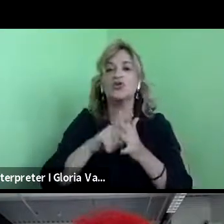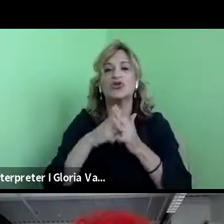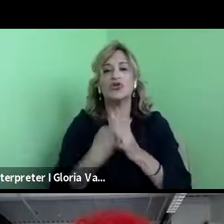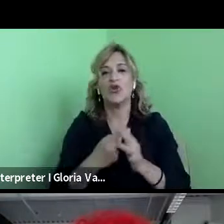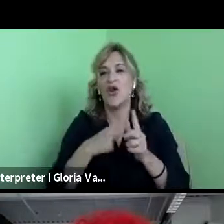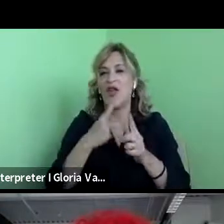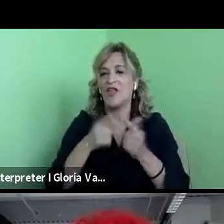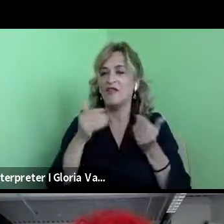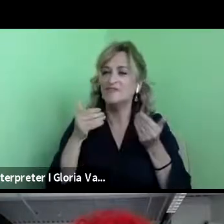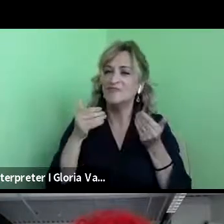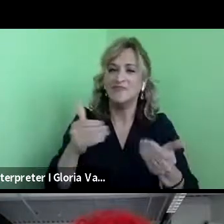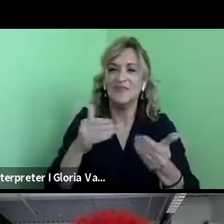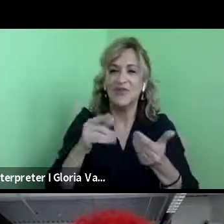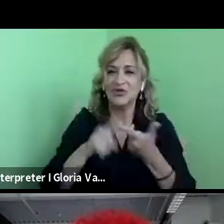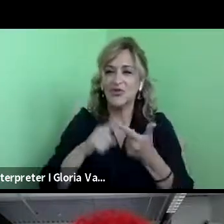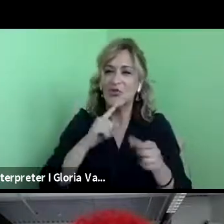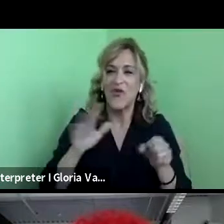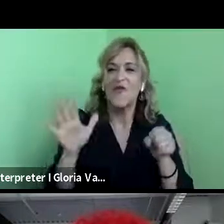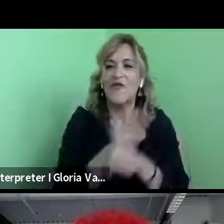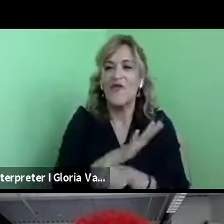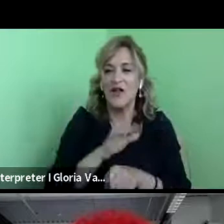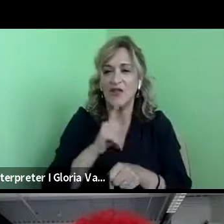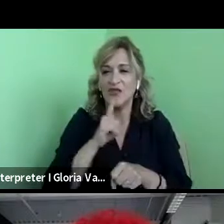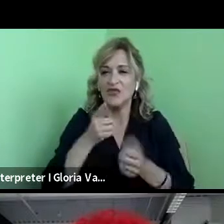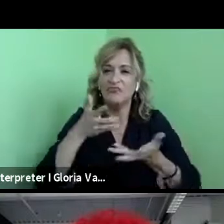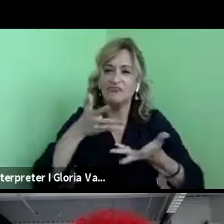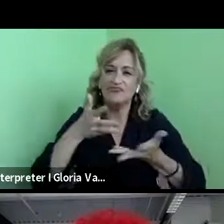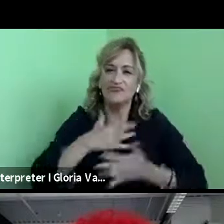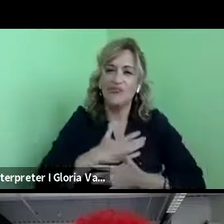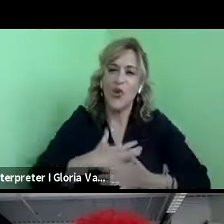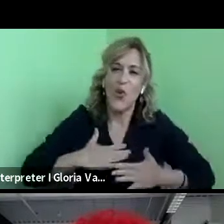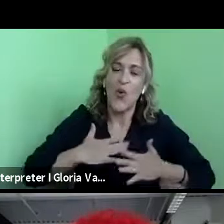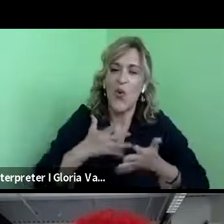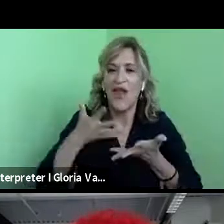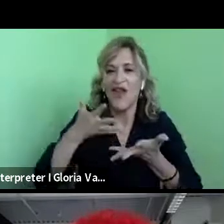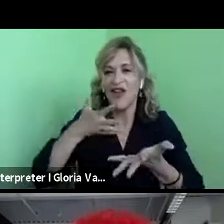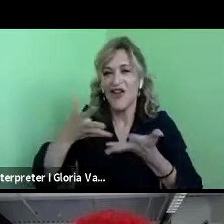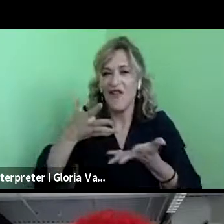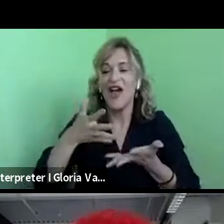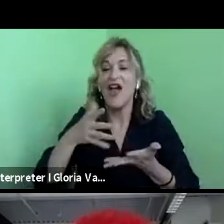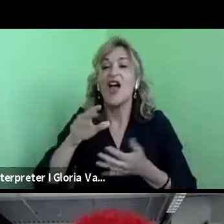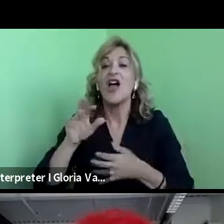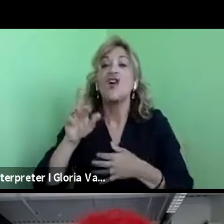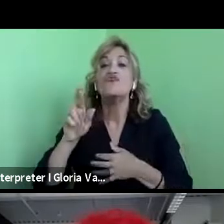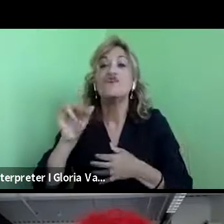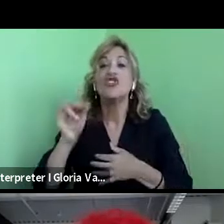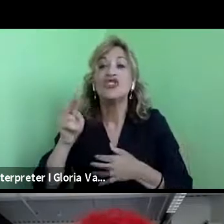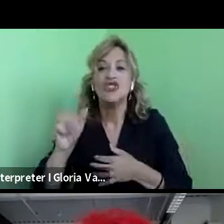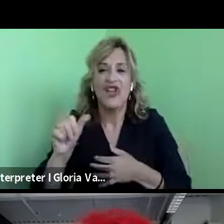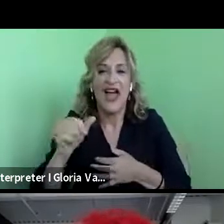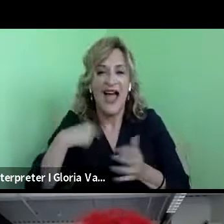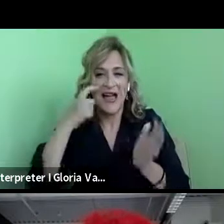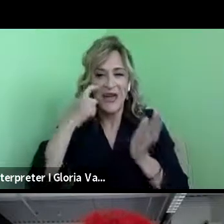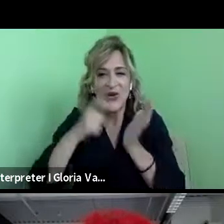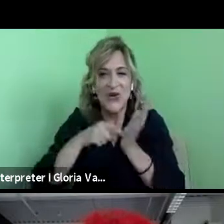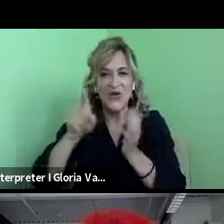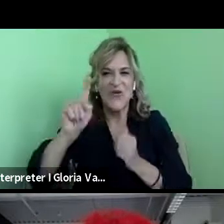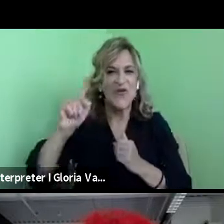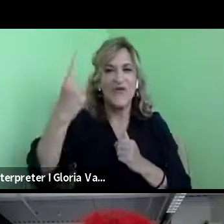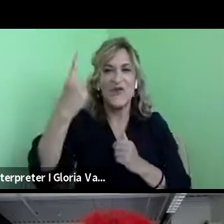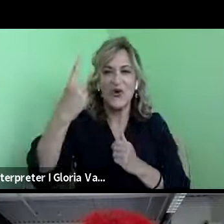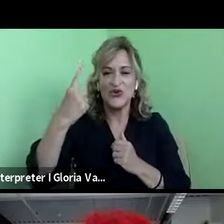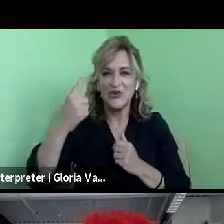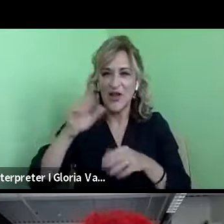a really full and generative conversation. So Risha, I see you first on my screen, so I will throw it to you